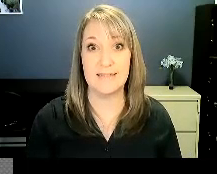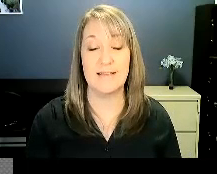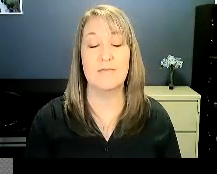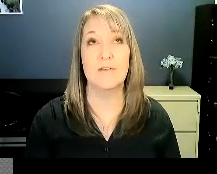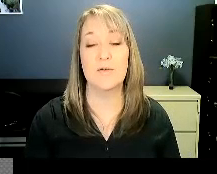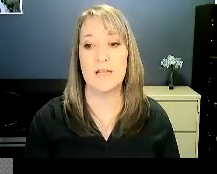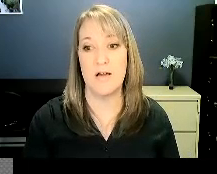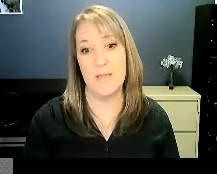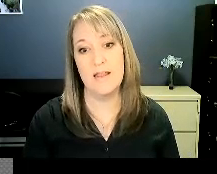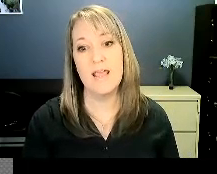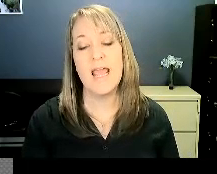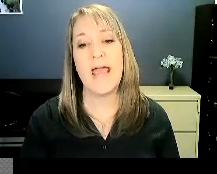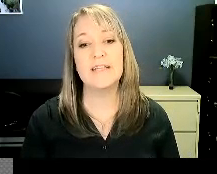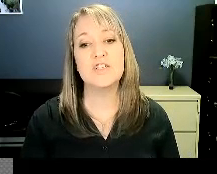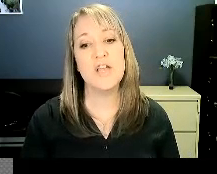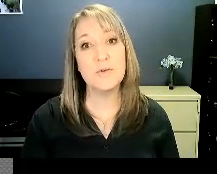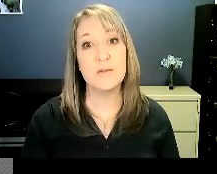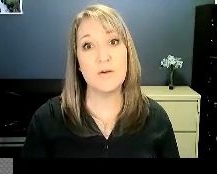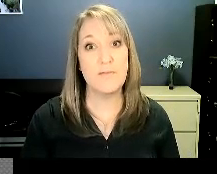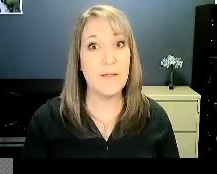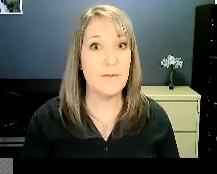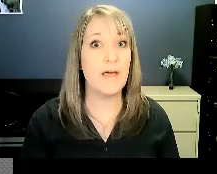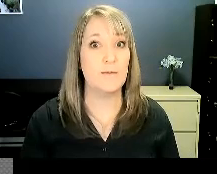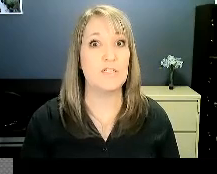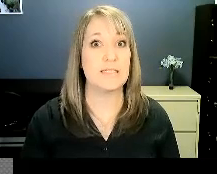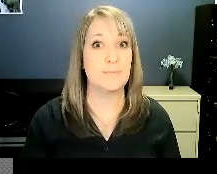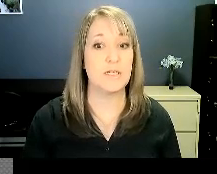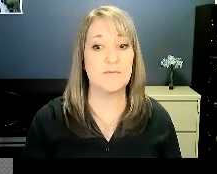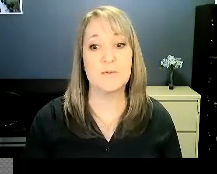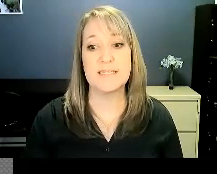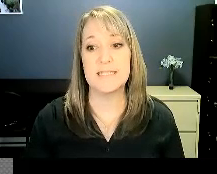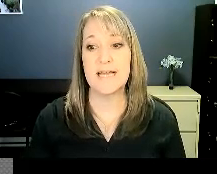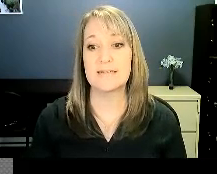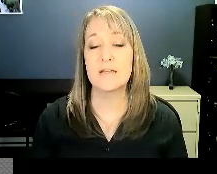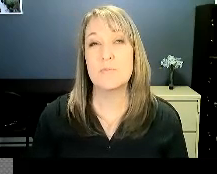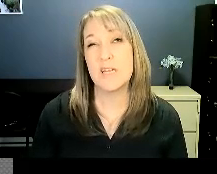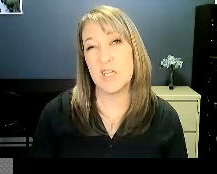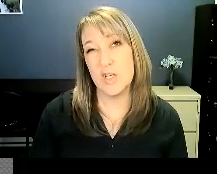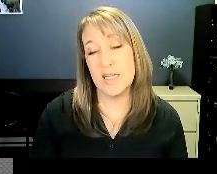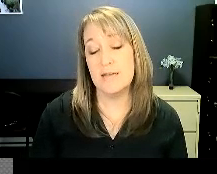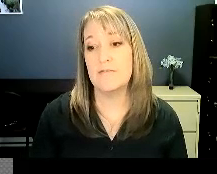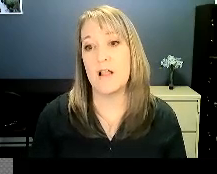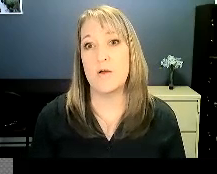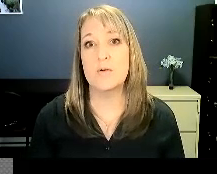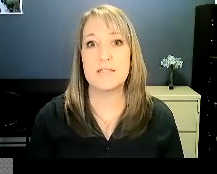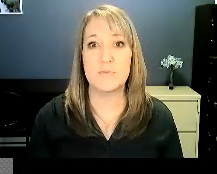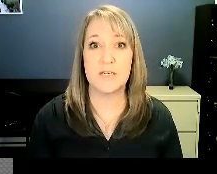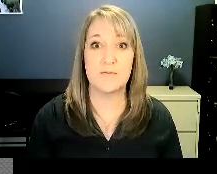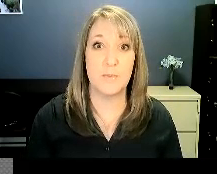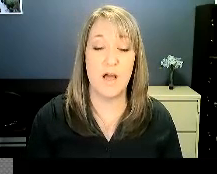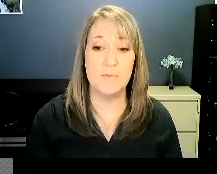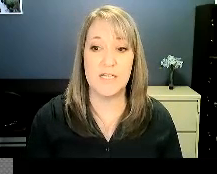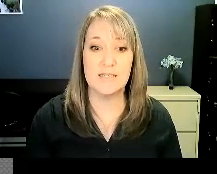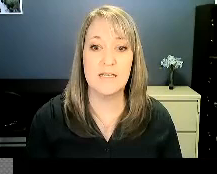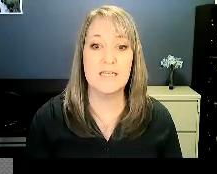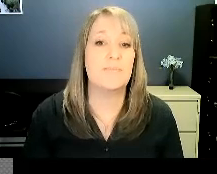in ASL, very common. And it generally will follow that object, subject, verb syntax, but it could follow subject,